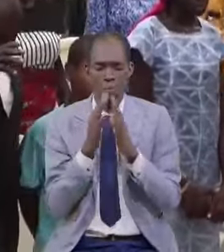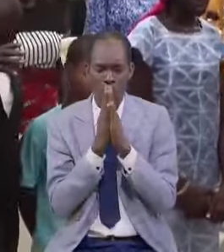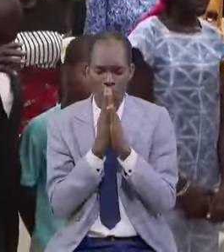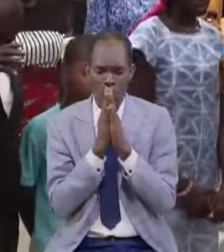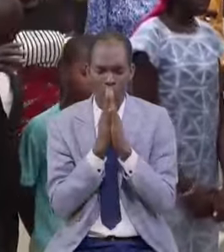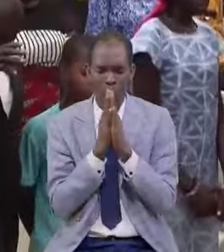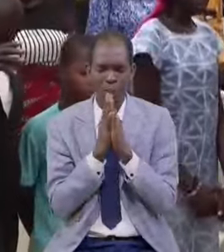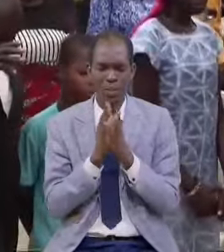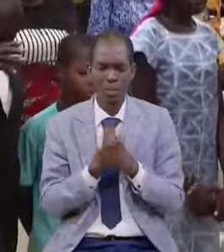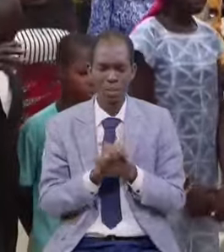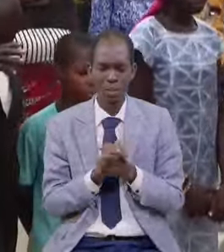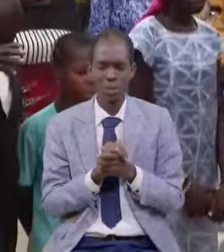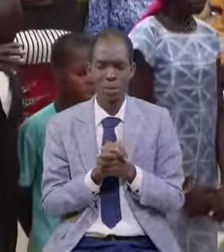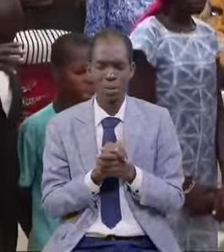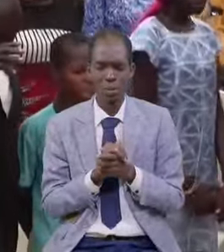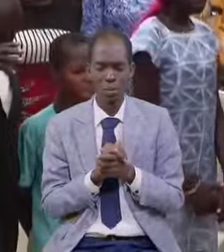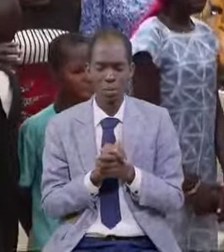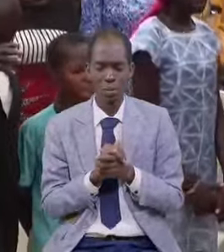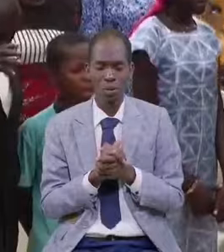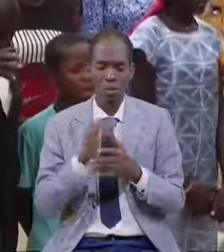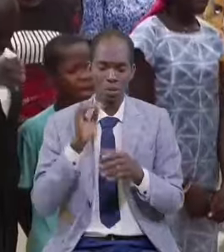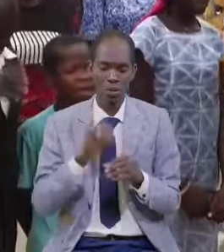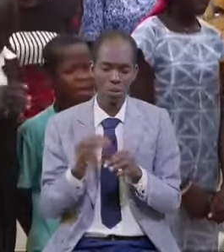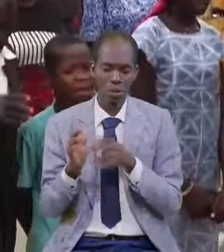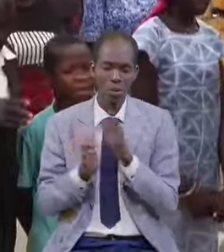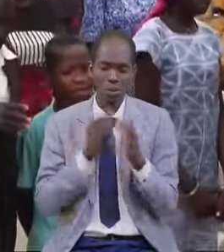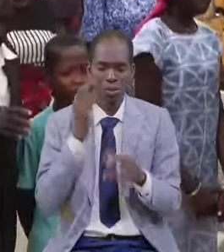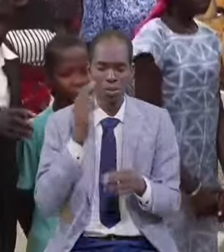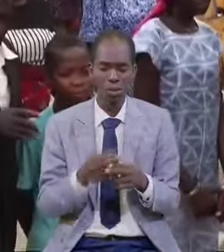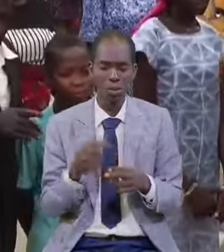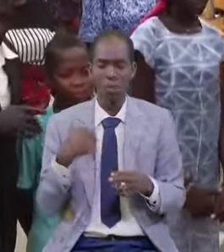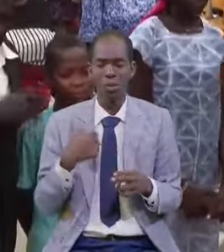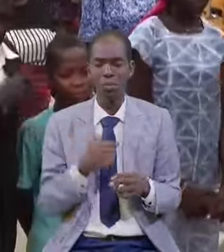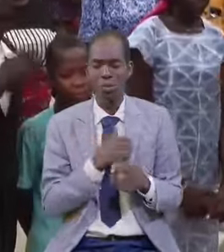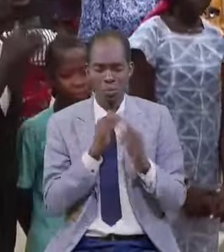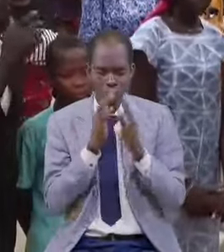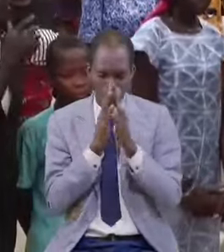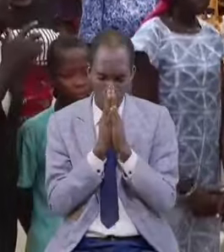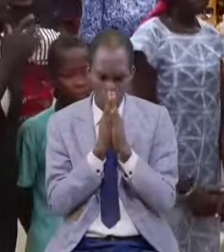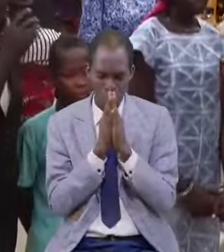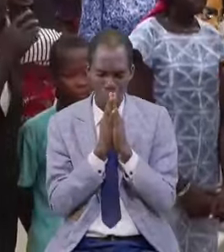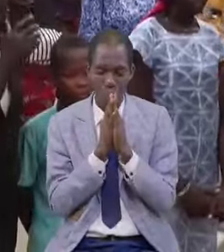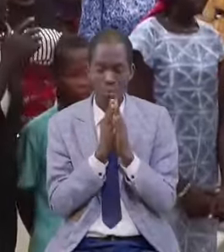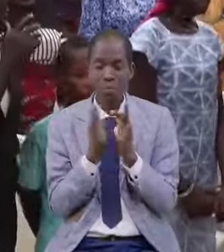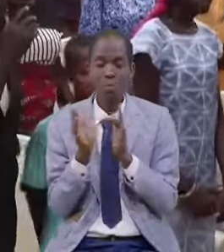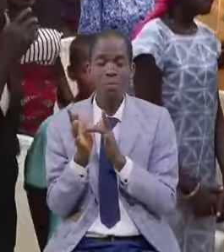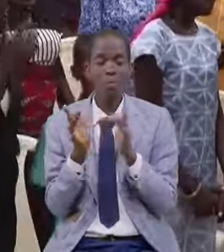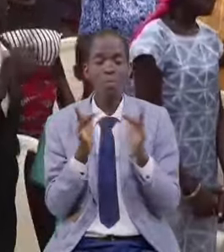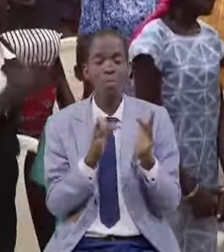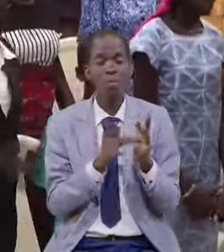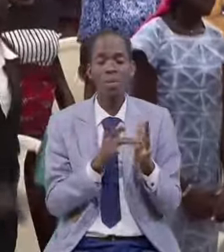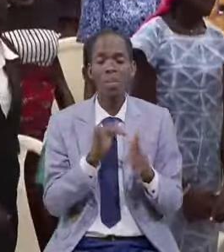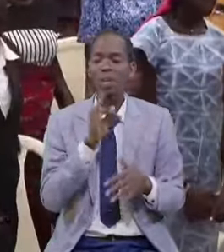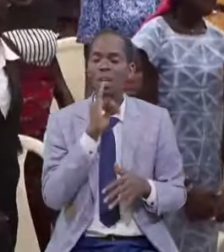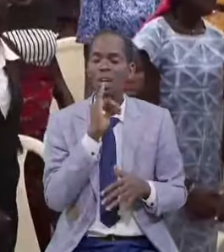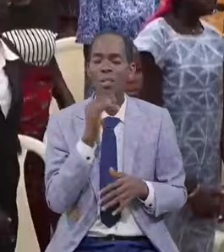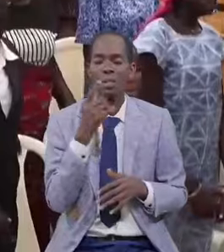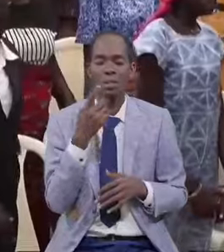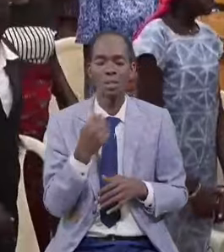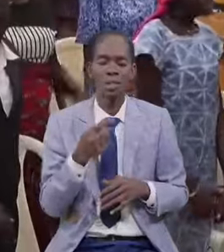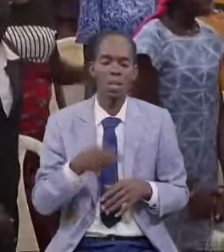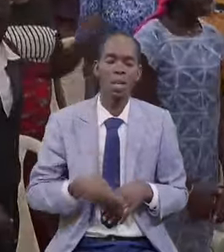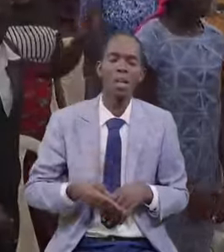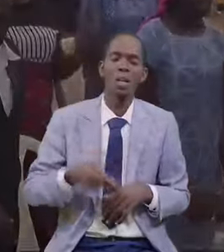Jesus name we pray Jesus is the high priest Jesus is the